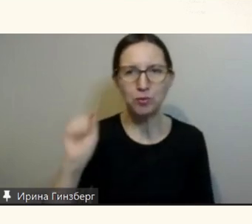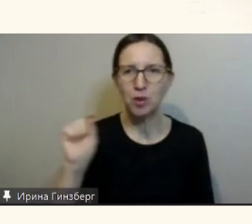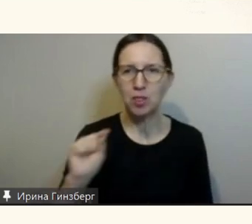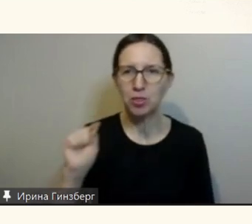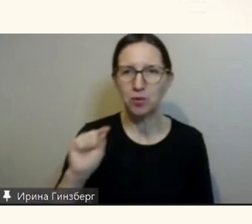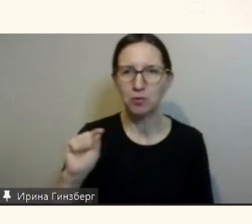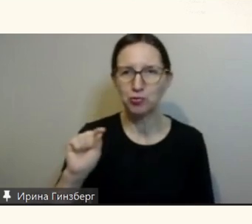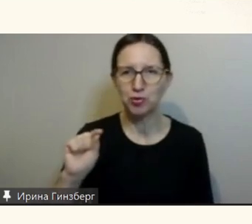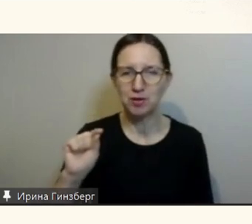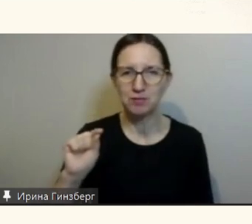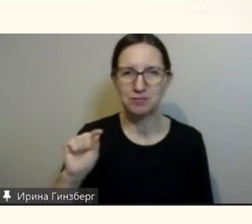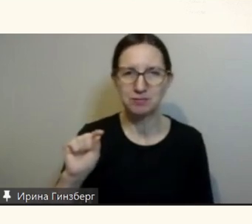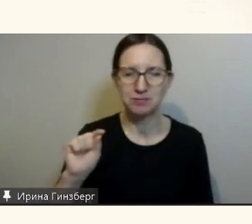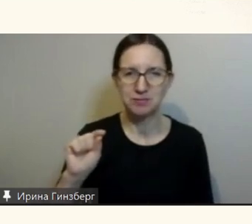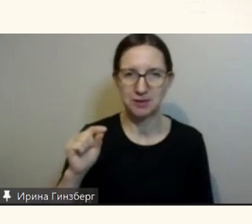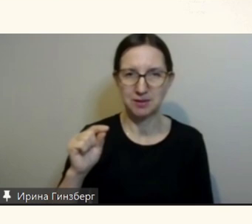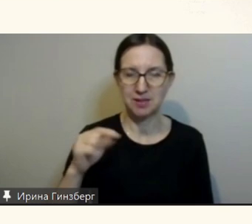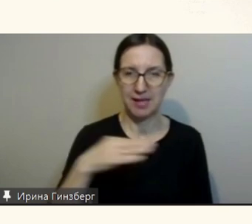we were recording